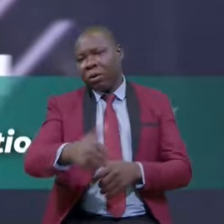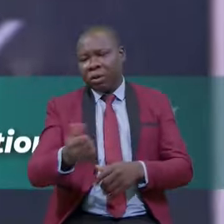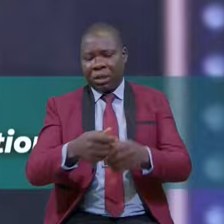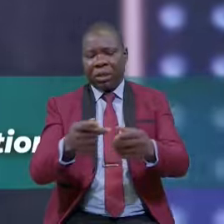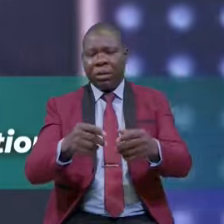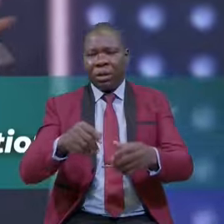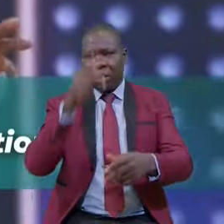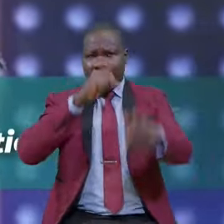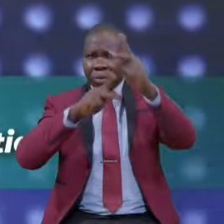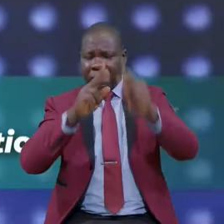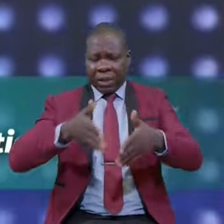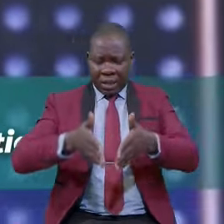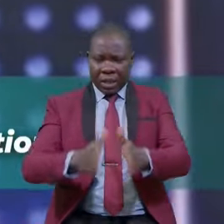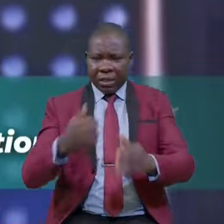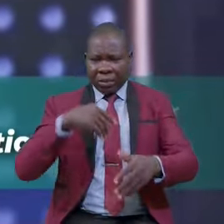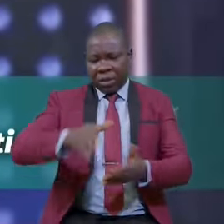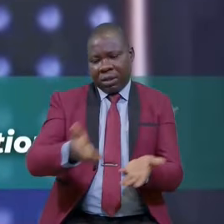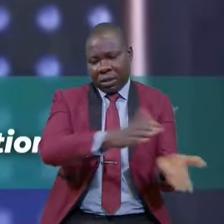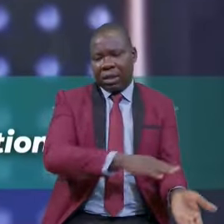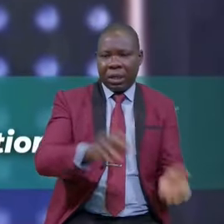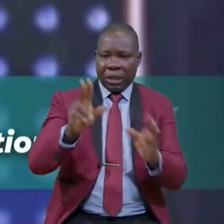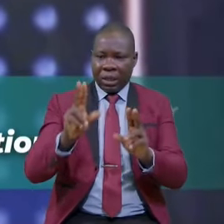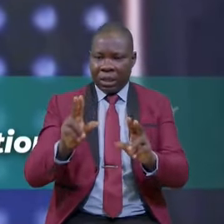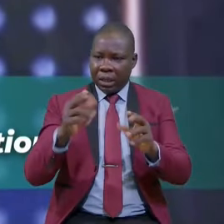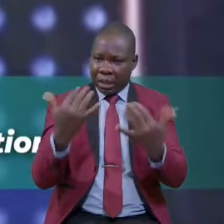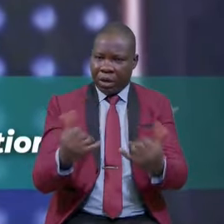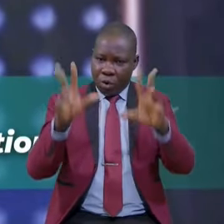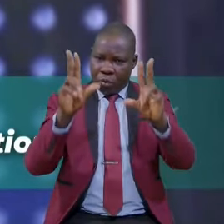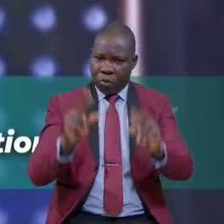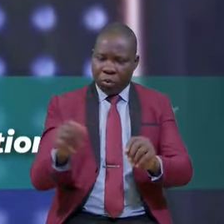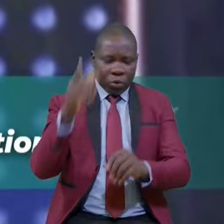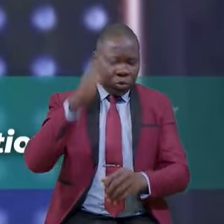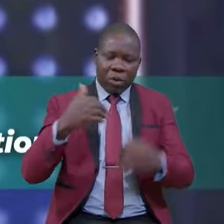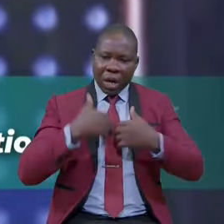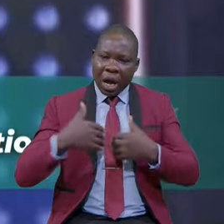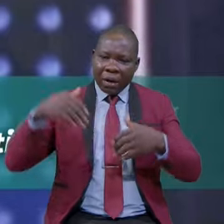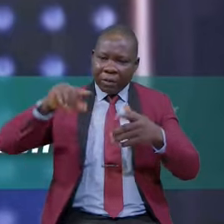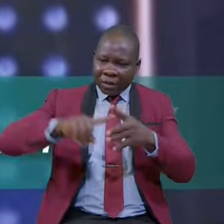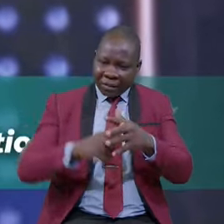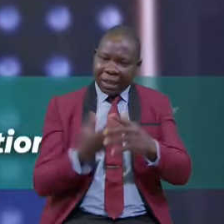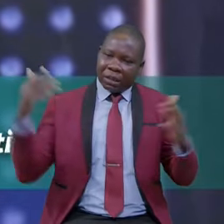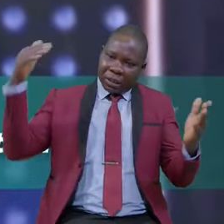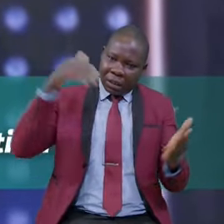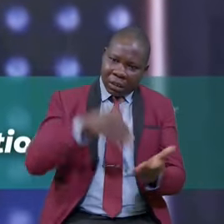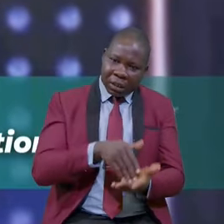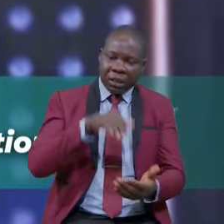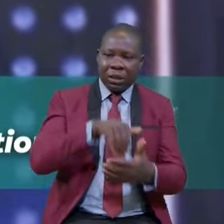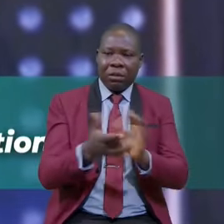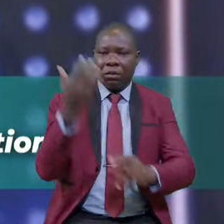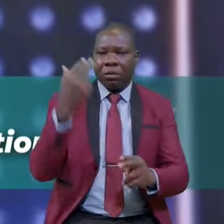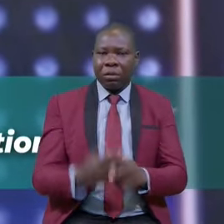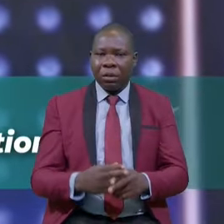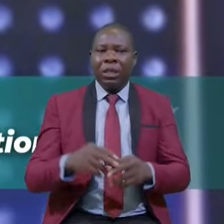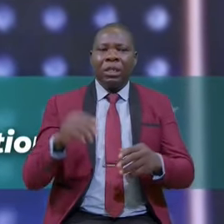giveth power to the faith and to them that have no mind, augmente la vigueur de celui qui tombe